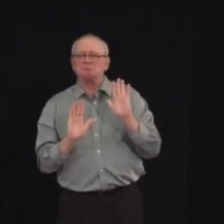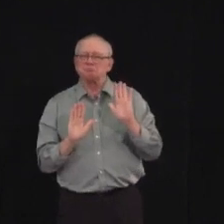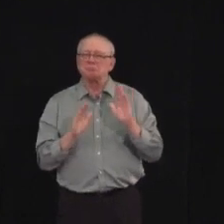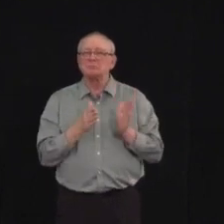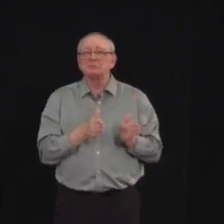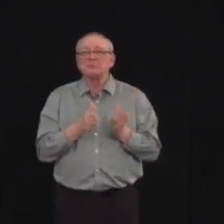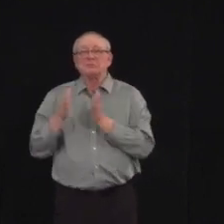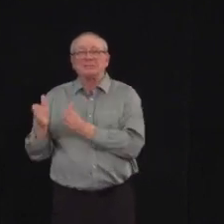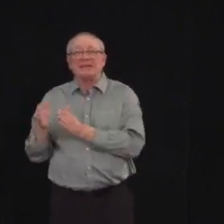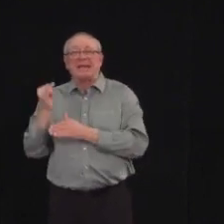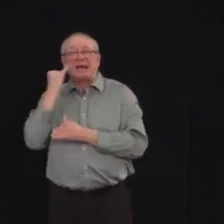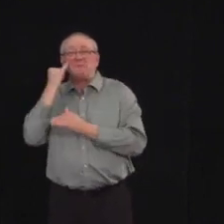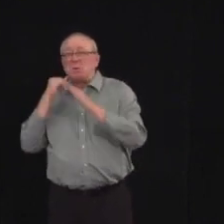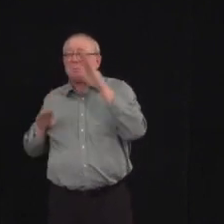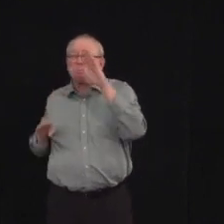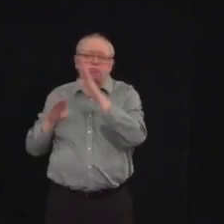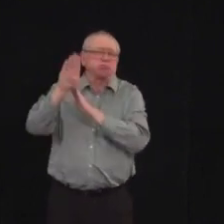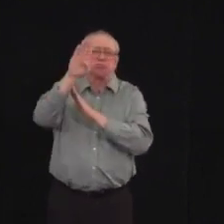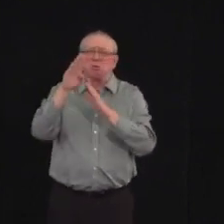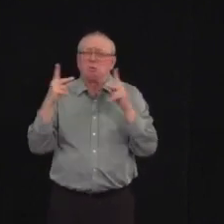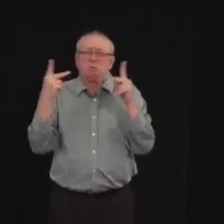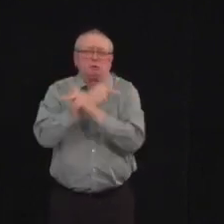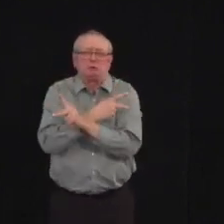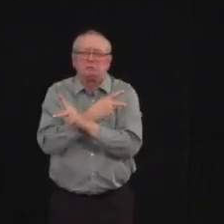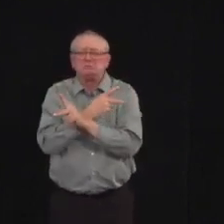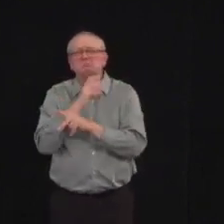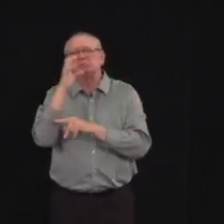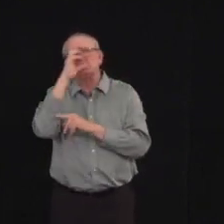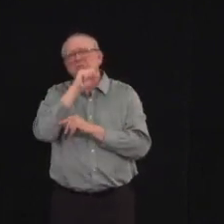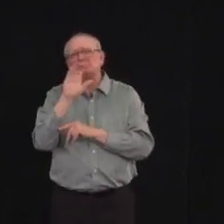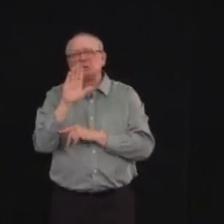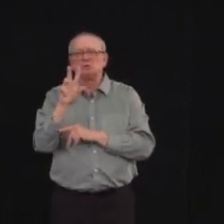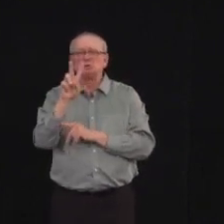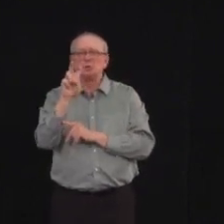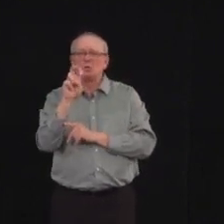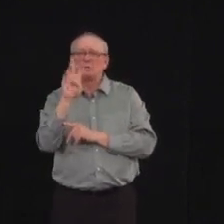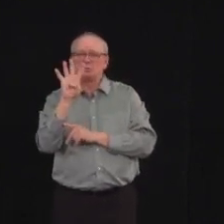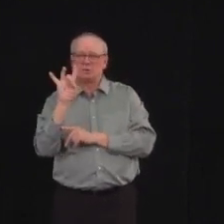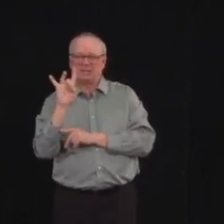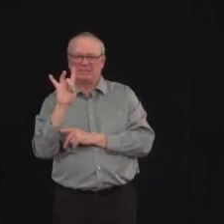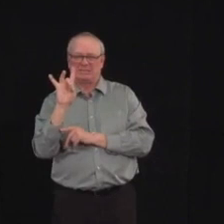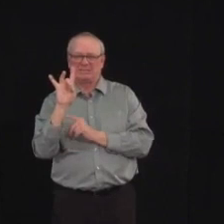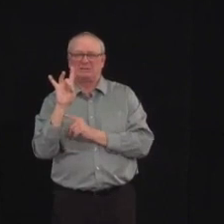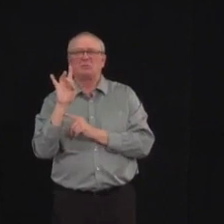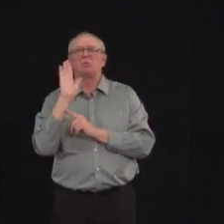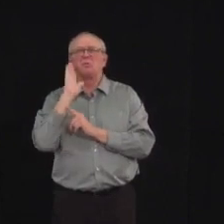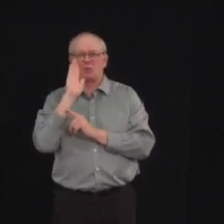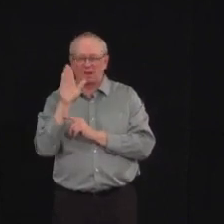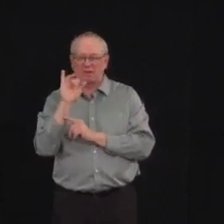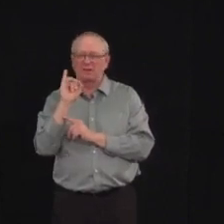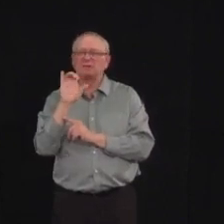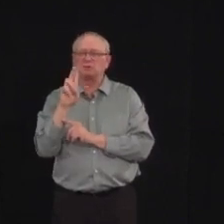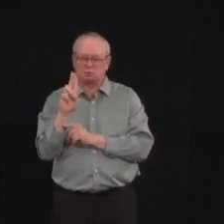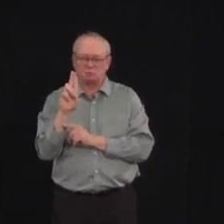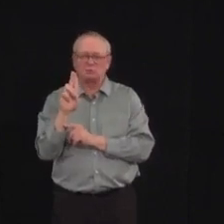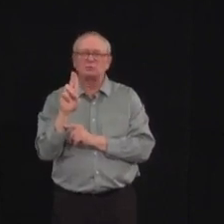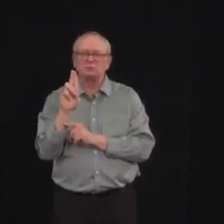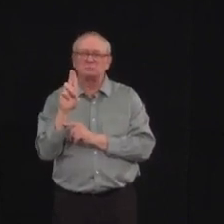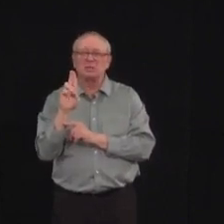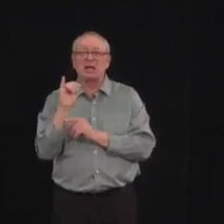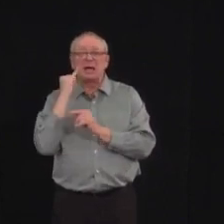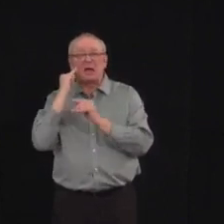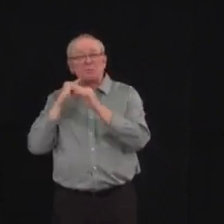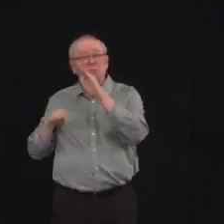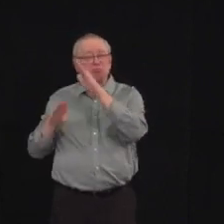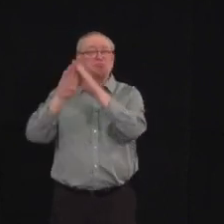estimates 248 people will require critical care when the virus reaches its peak. This is a reduction